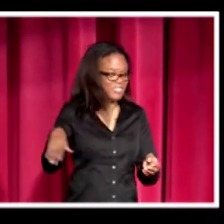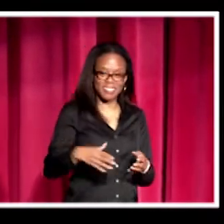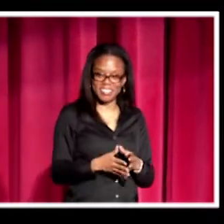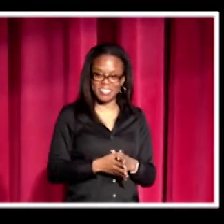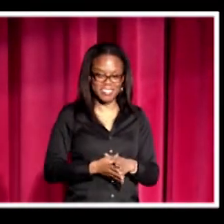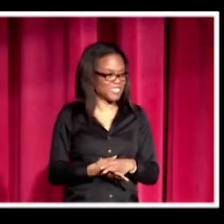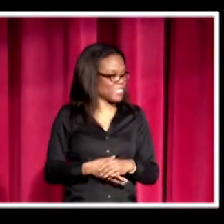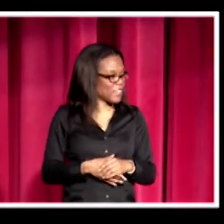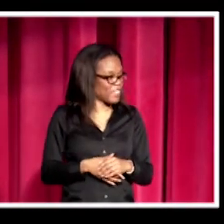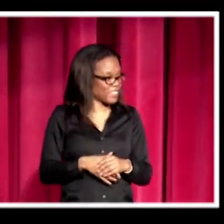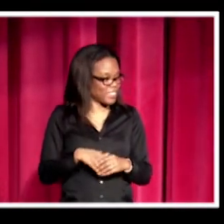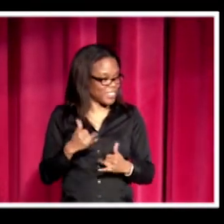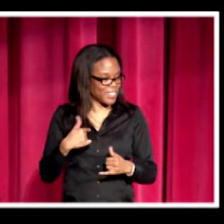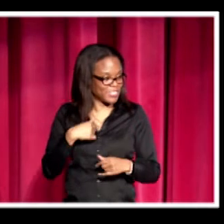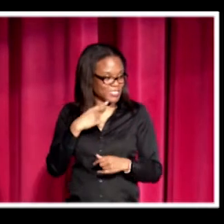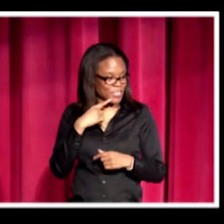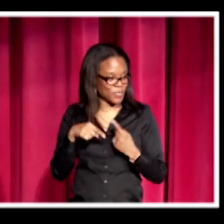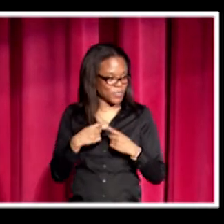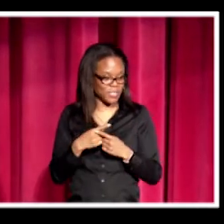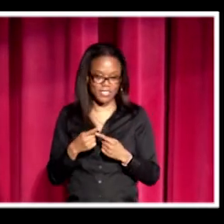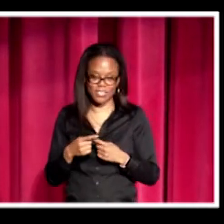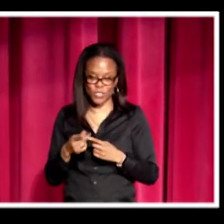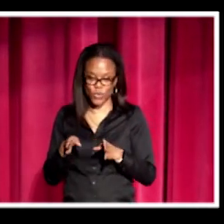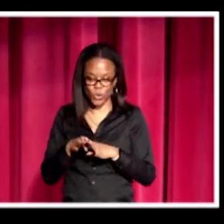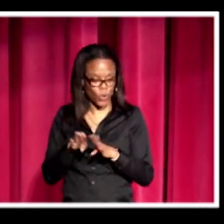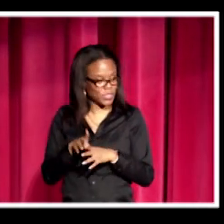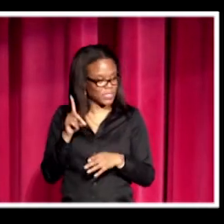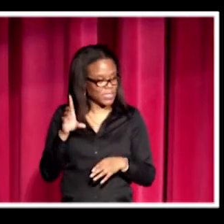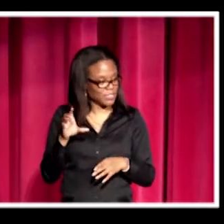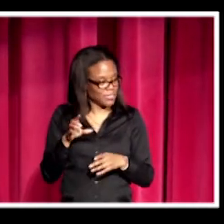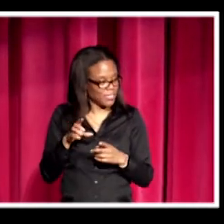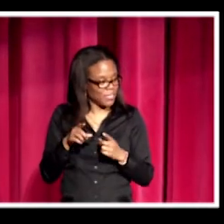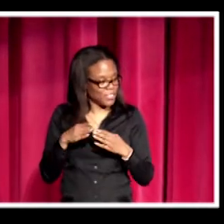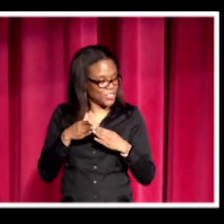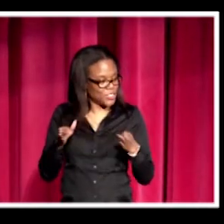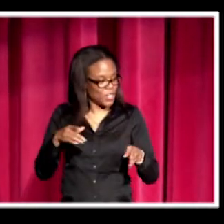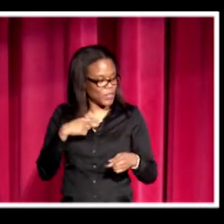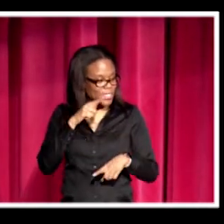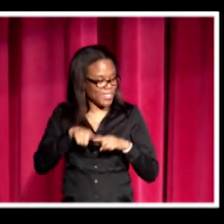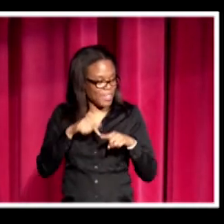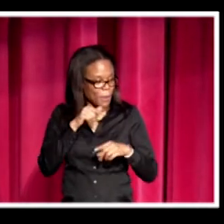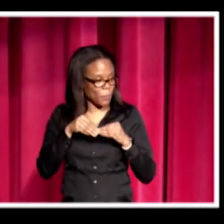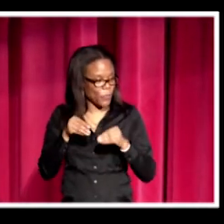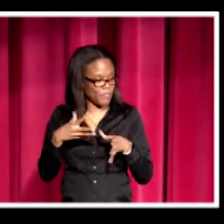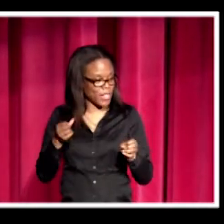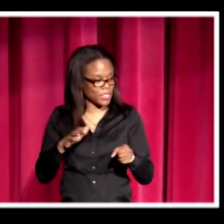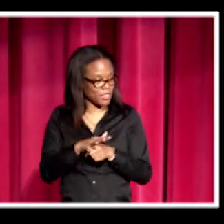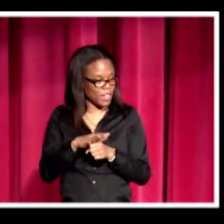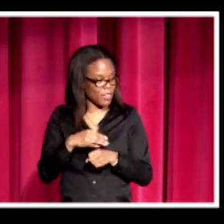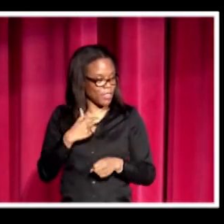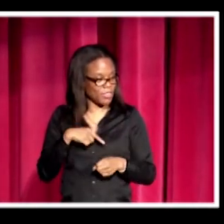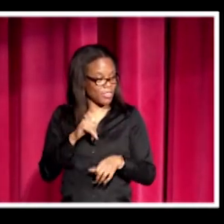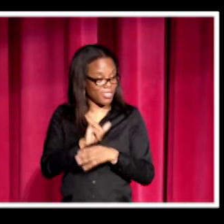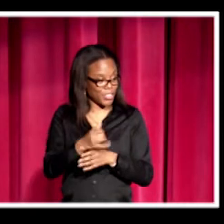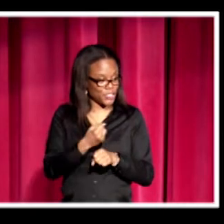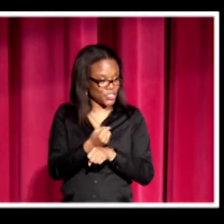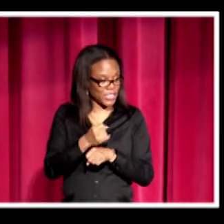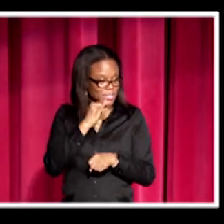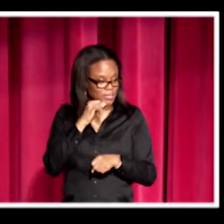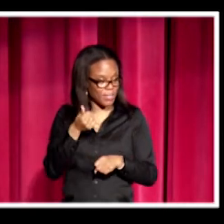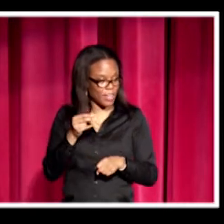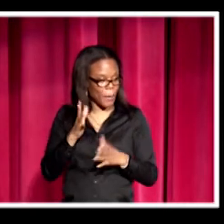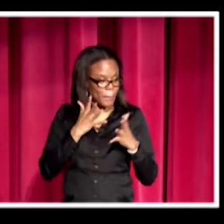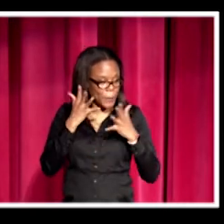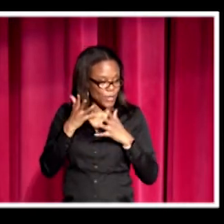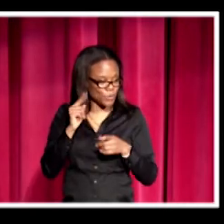clear. When it comes to closing DC General, we cannot move fast enough. That shelter